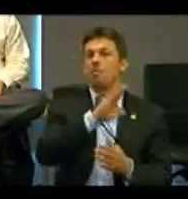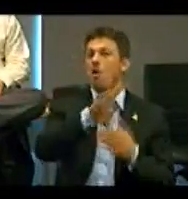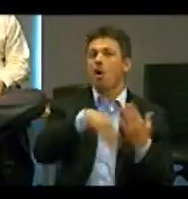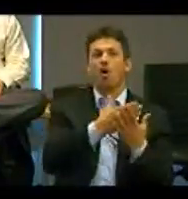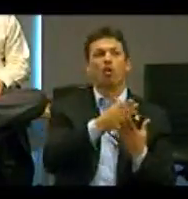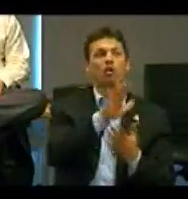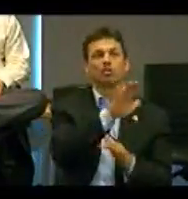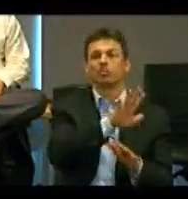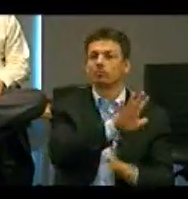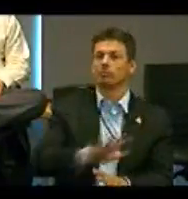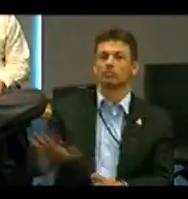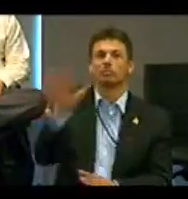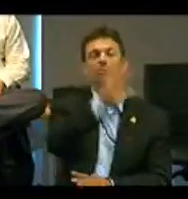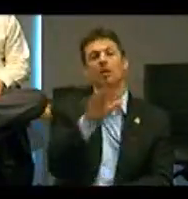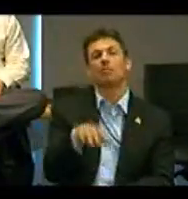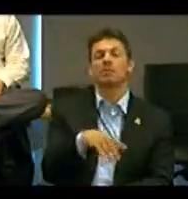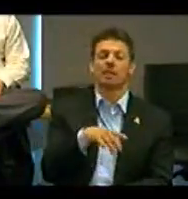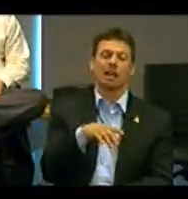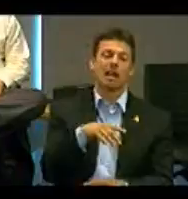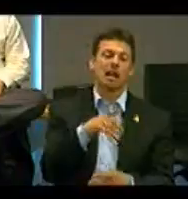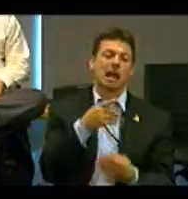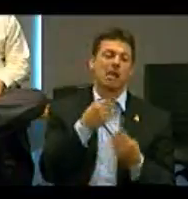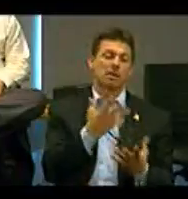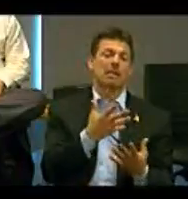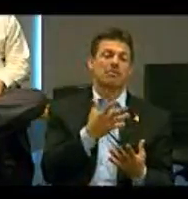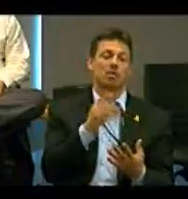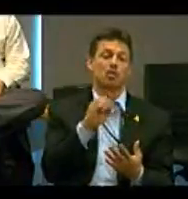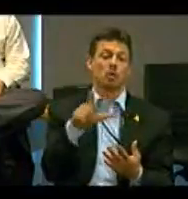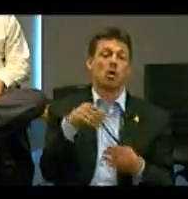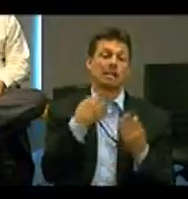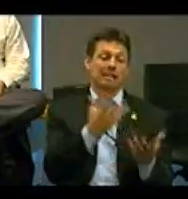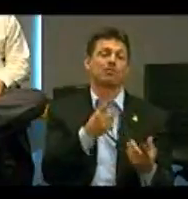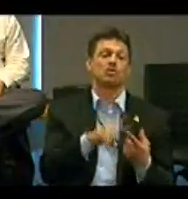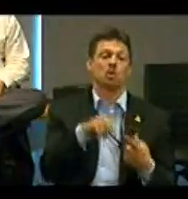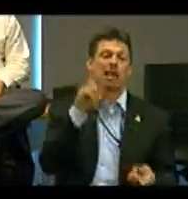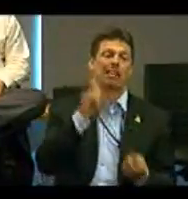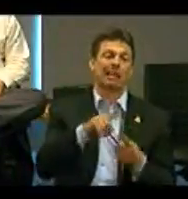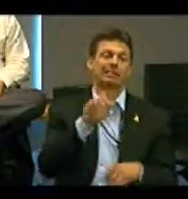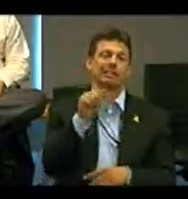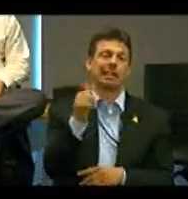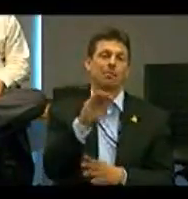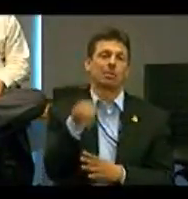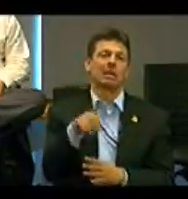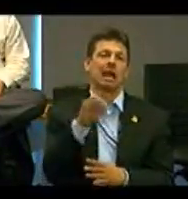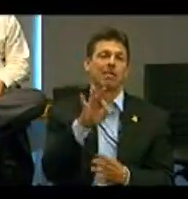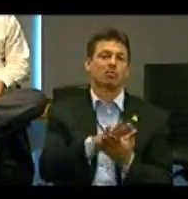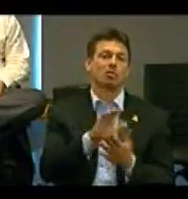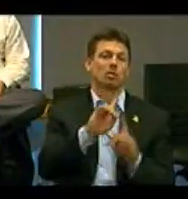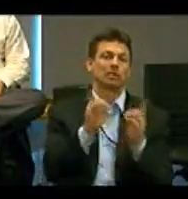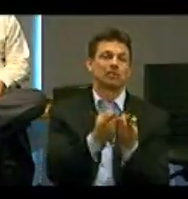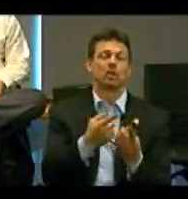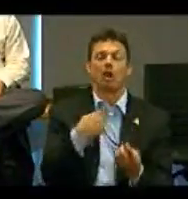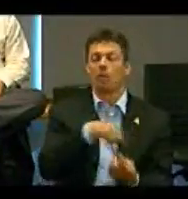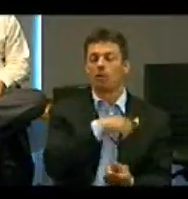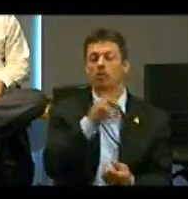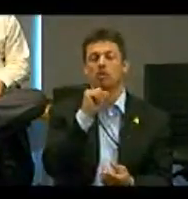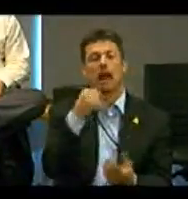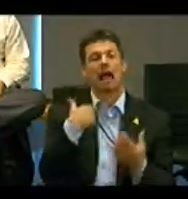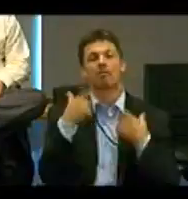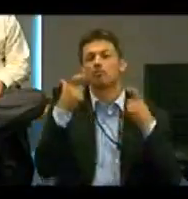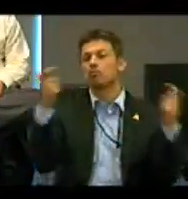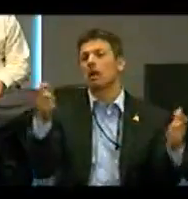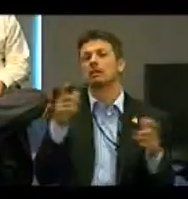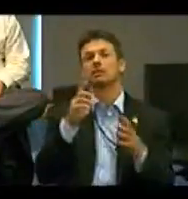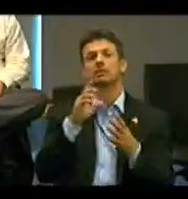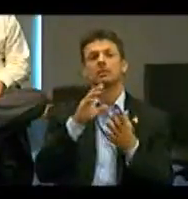to 10% or fewer schools within that district. And we do not have great studies on what